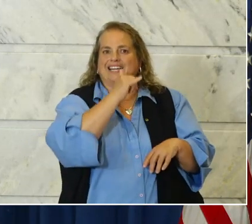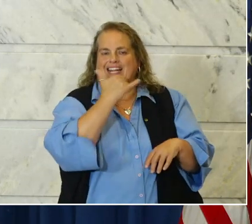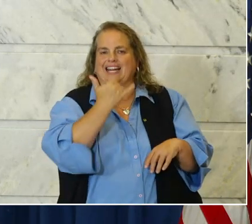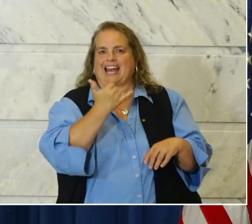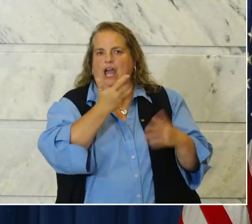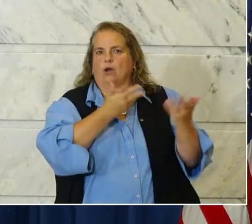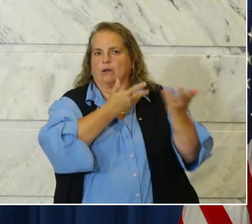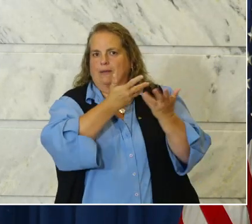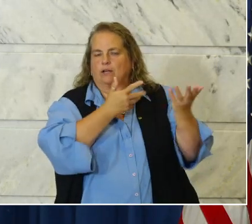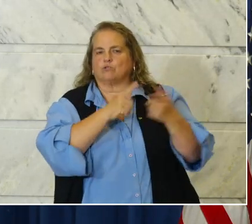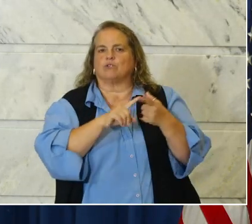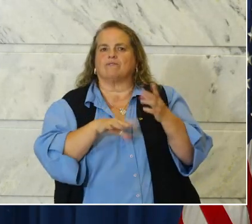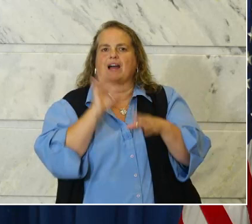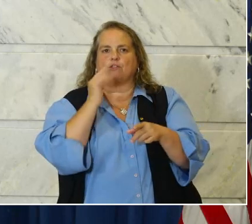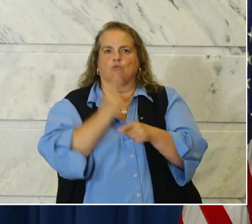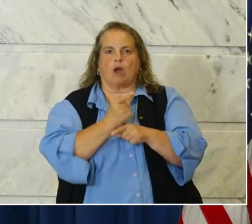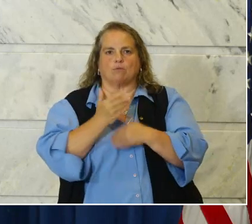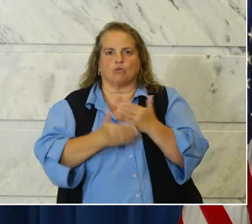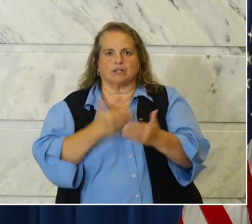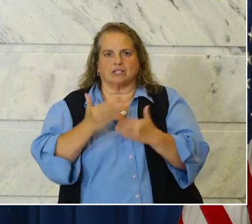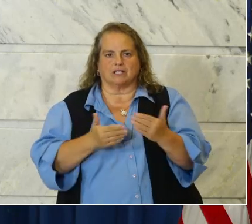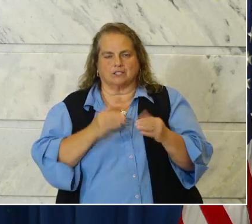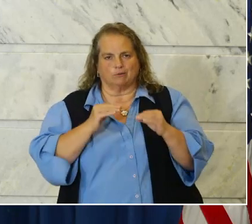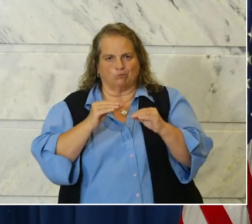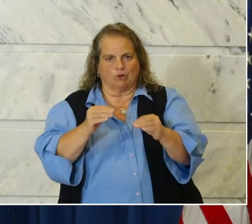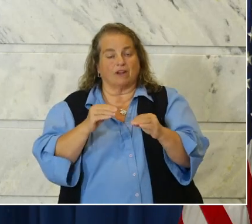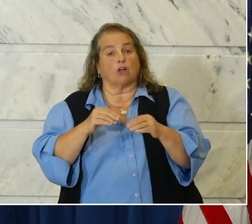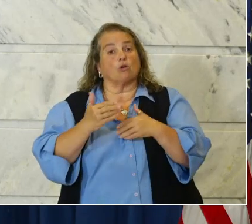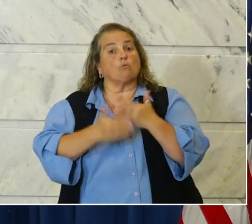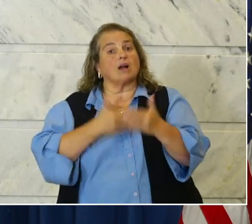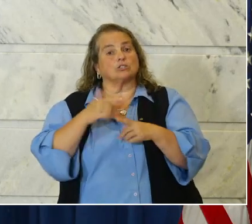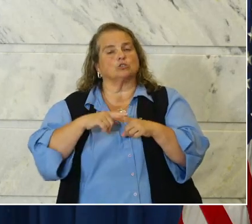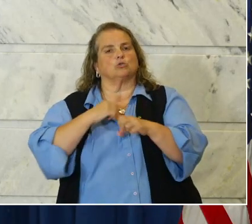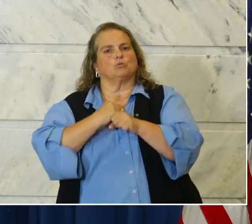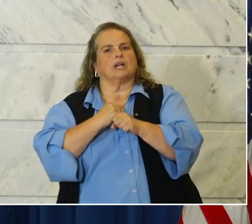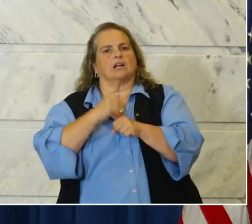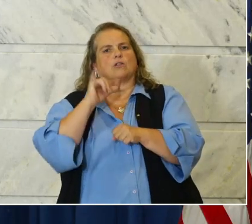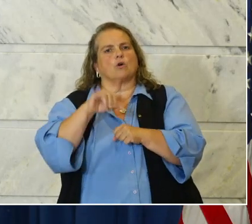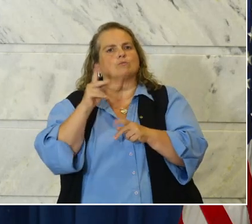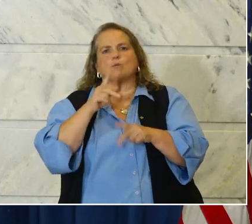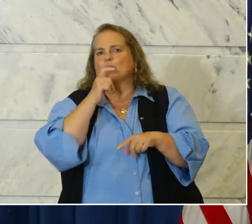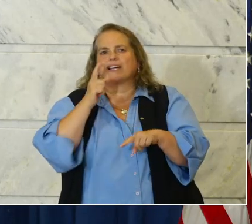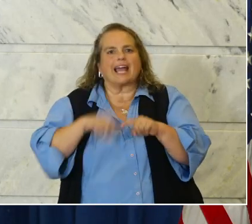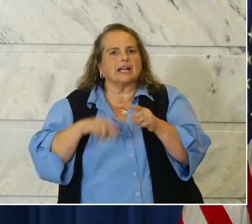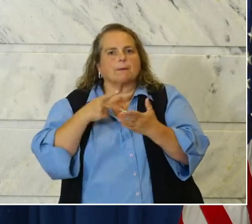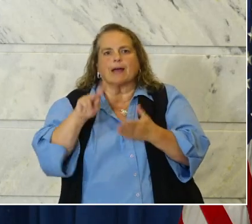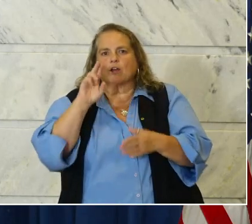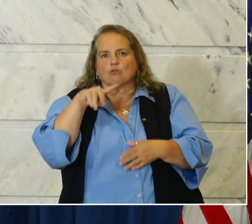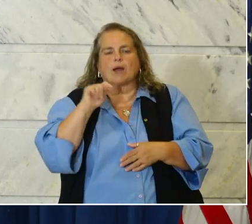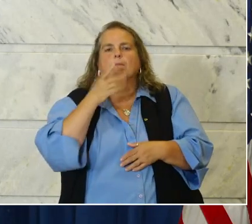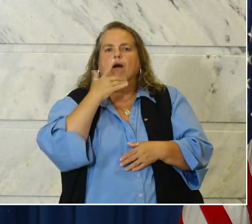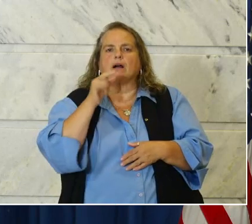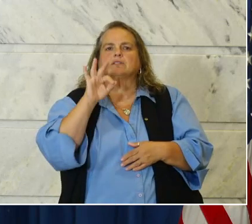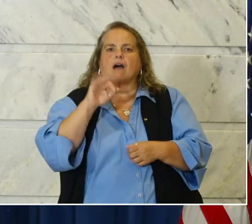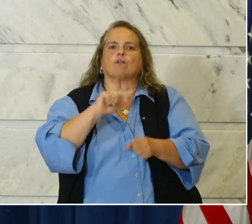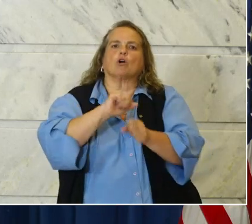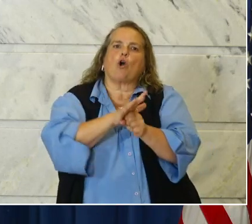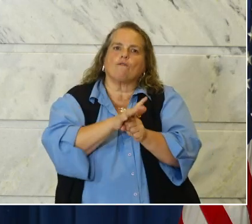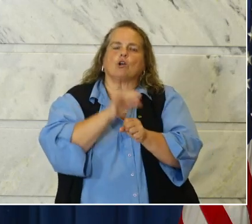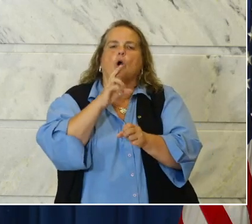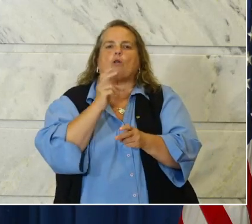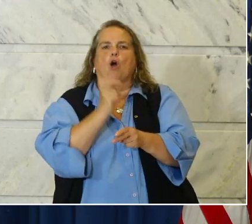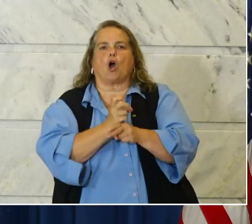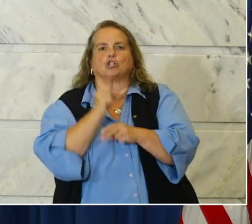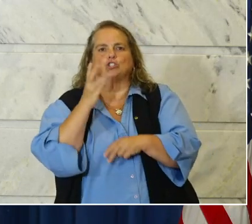the right process moving forward. And the process is about protecting those that can't pay their rent because of COVID or the hardships related to